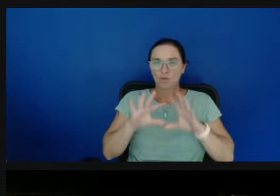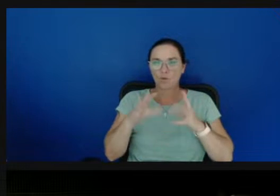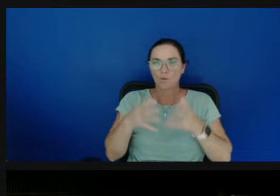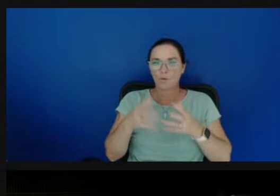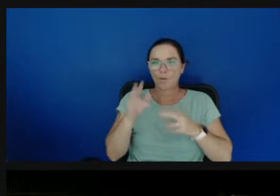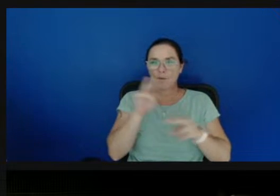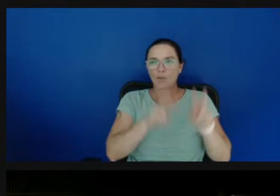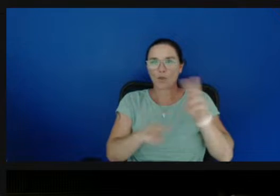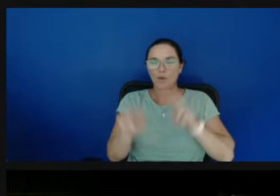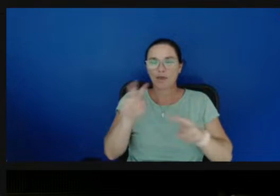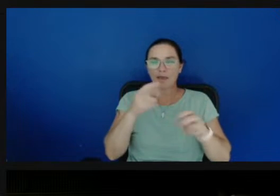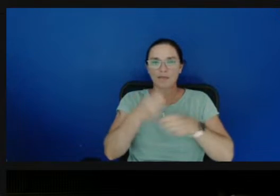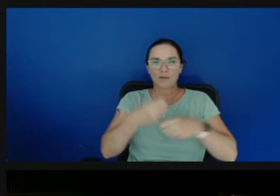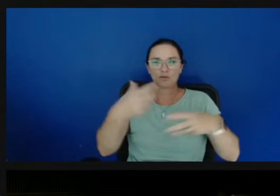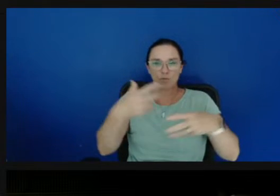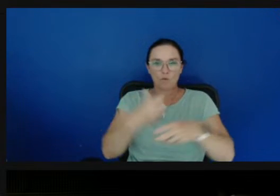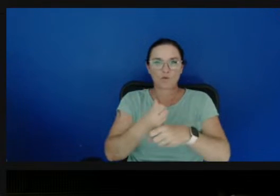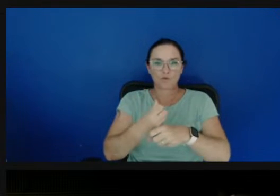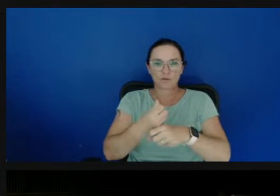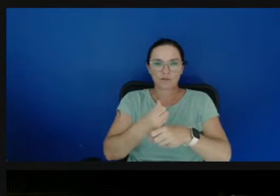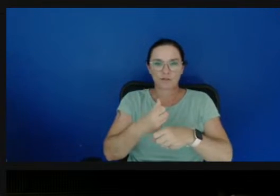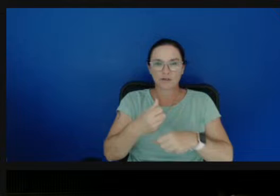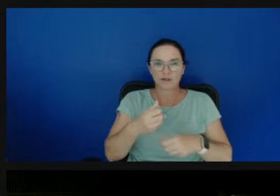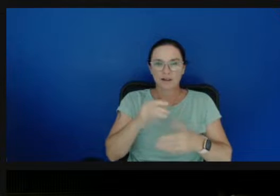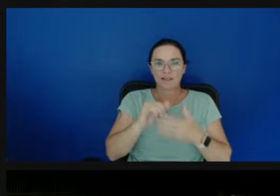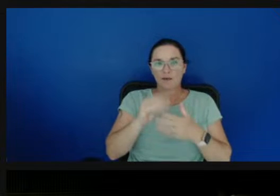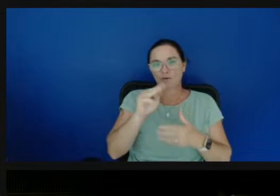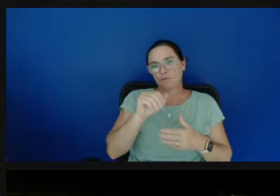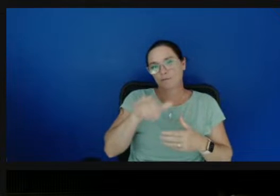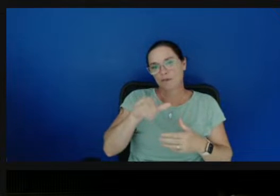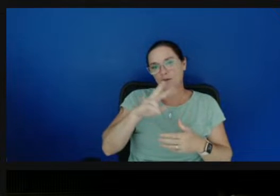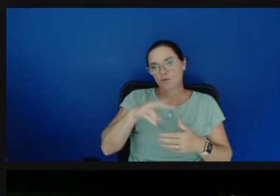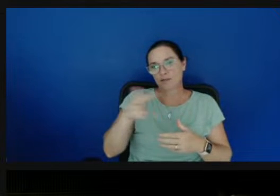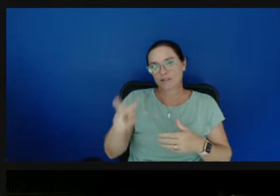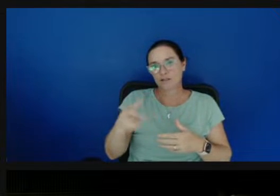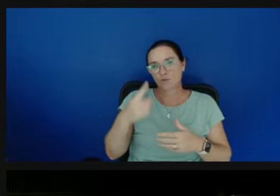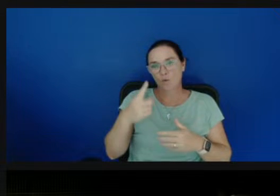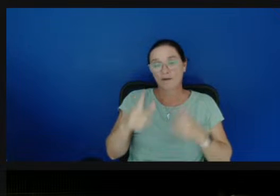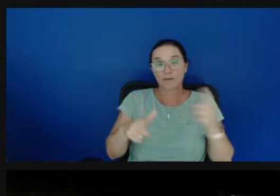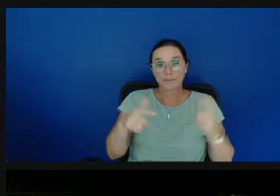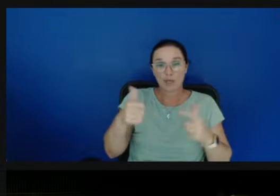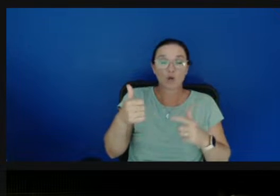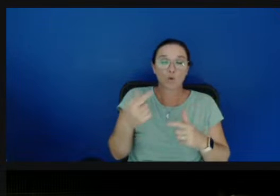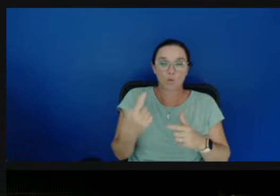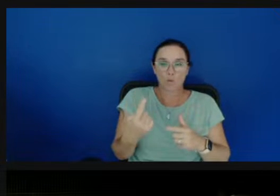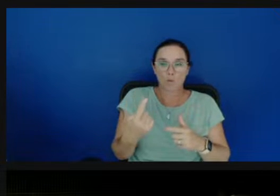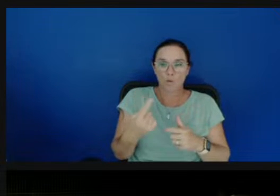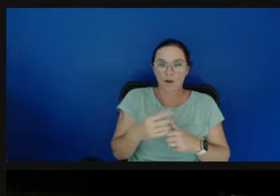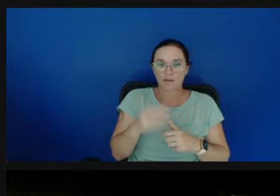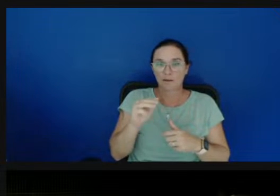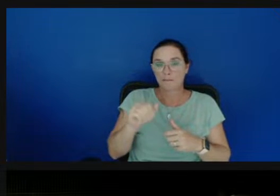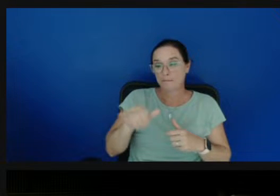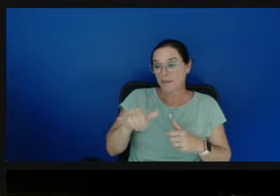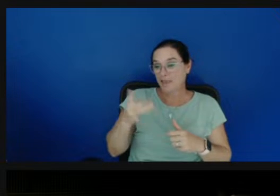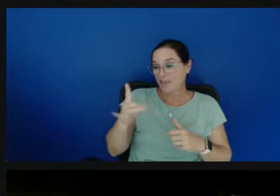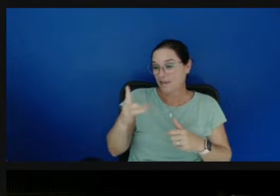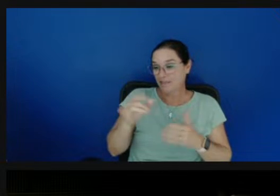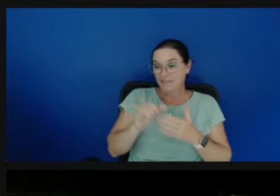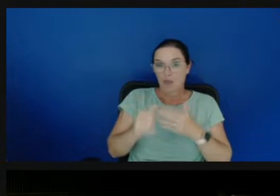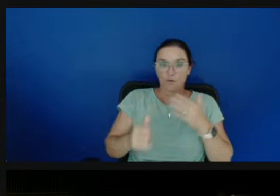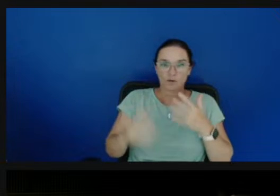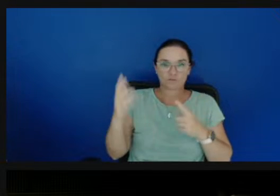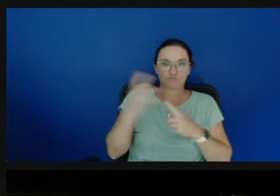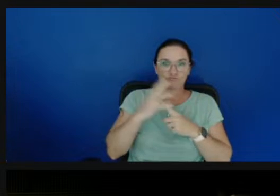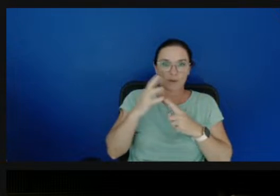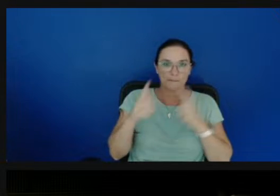explosions. May 22nd was one of the bigger ones. Not the biggest, that was May 18th, that took Taylor's life. And